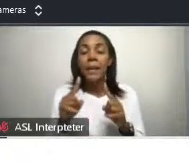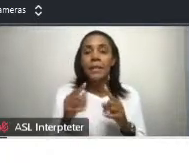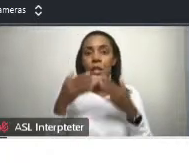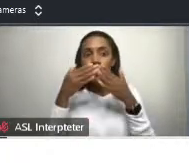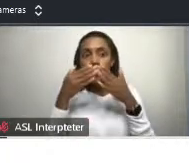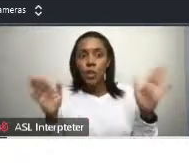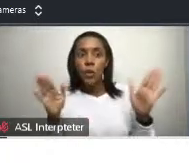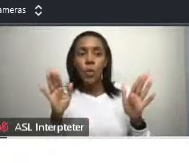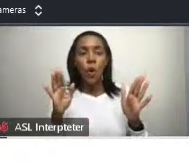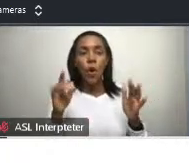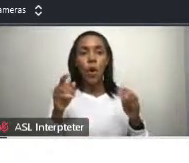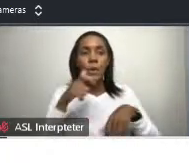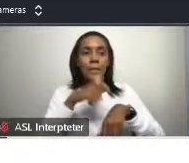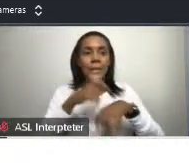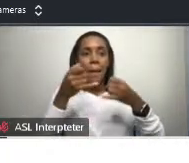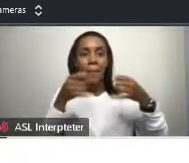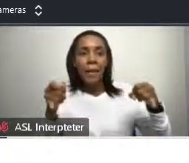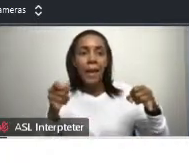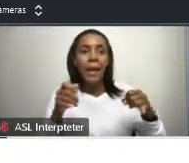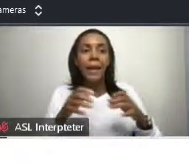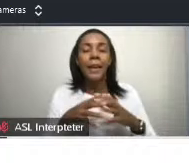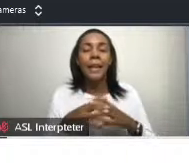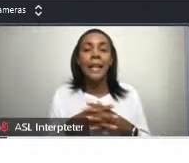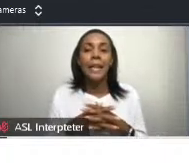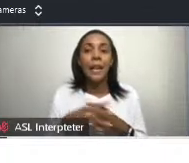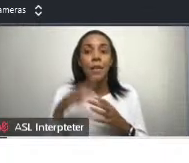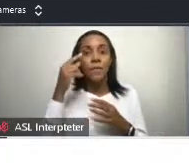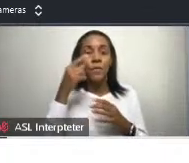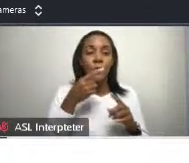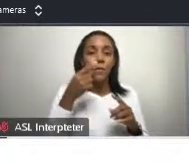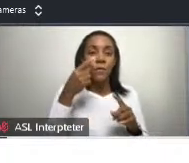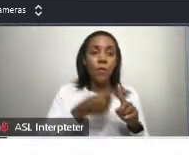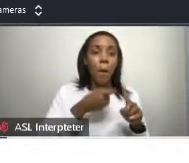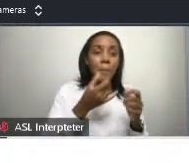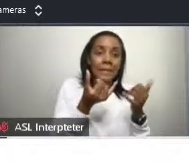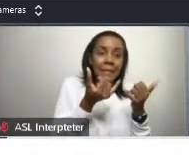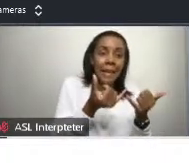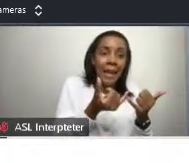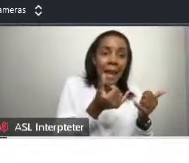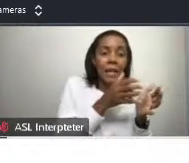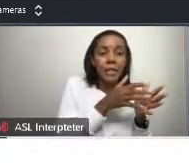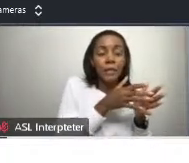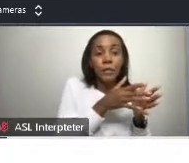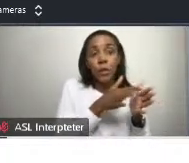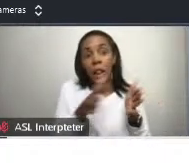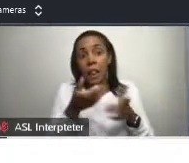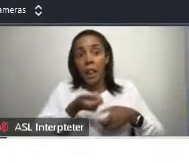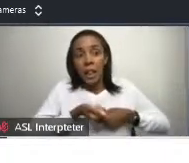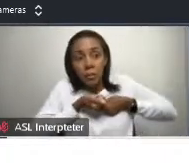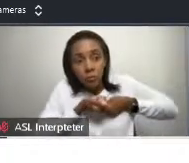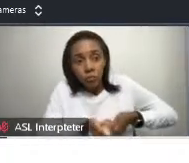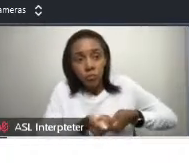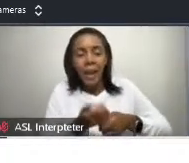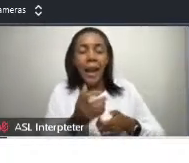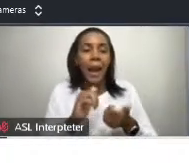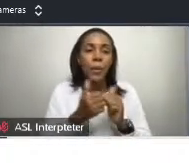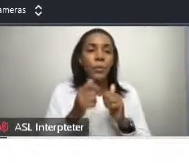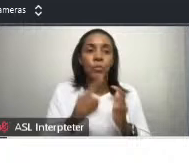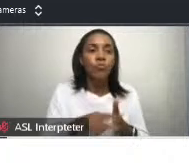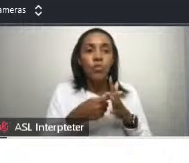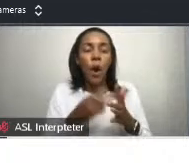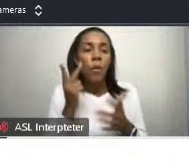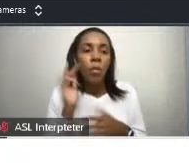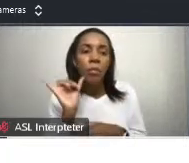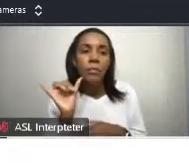is expected in the cadence of today to putting a shovel in the ground and how all that's going to